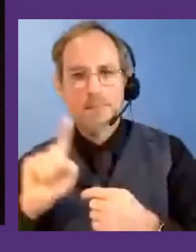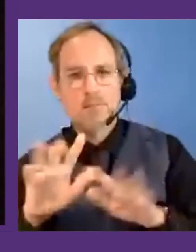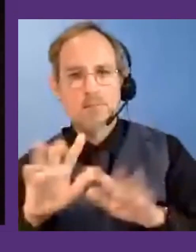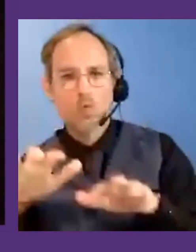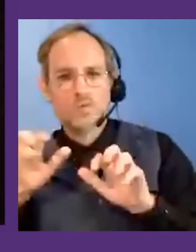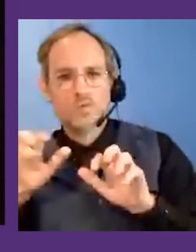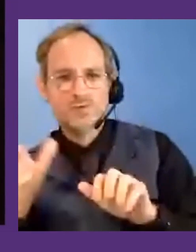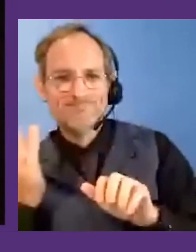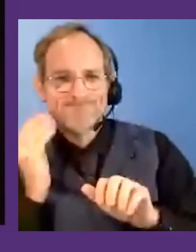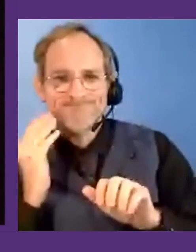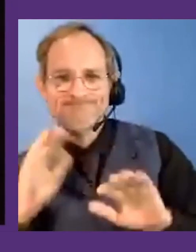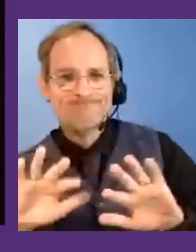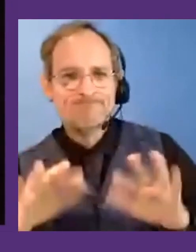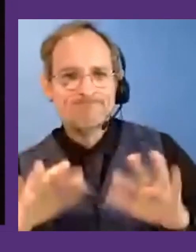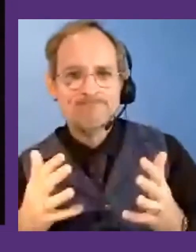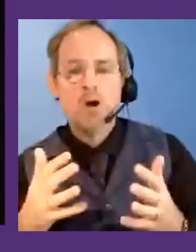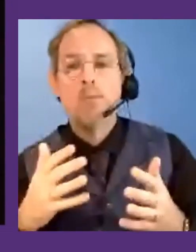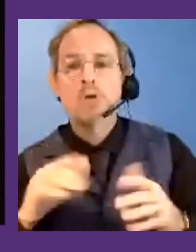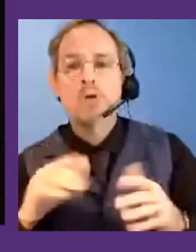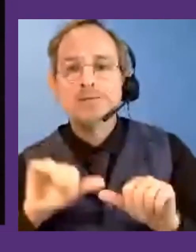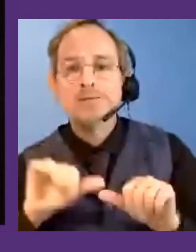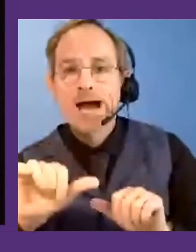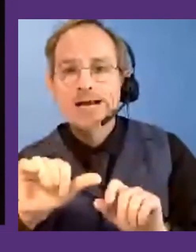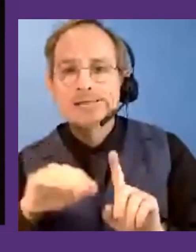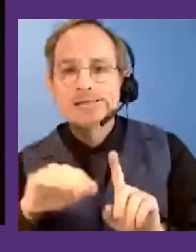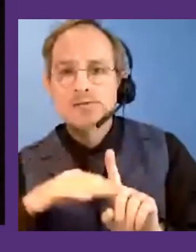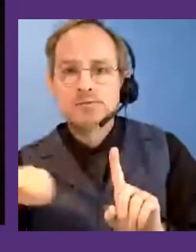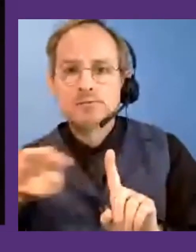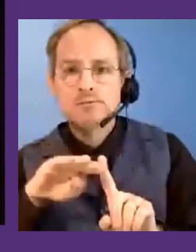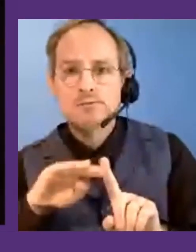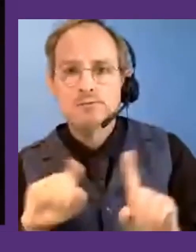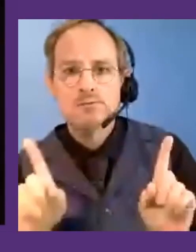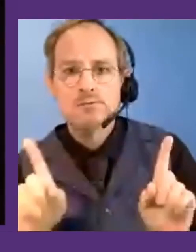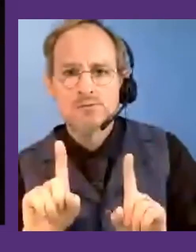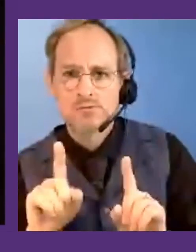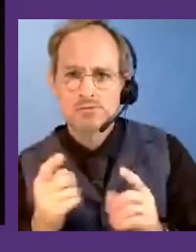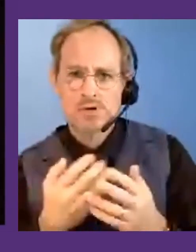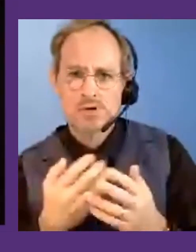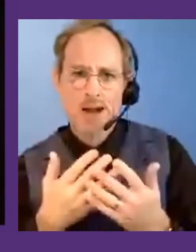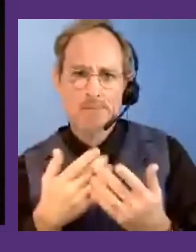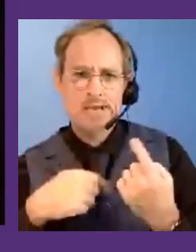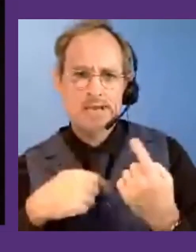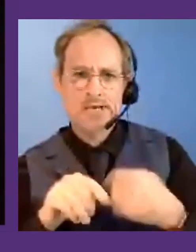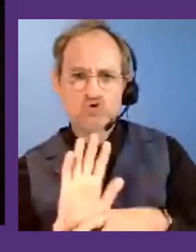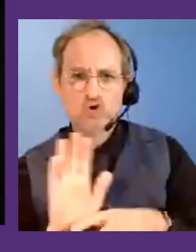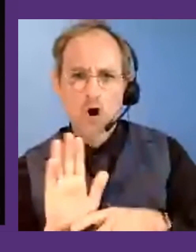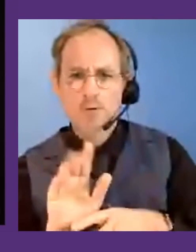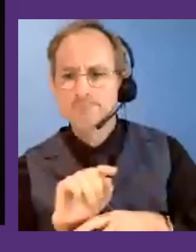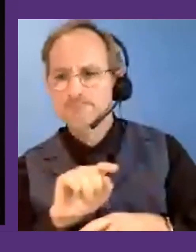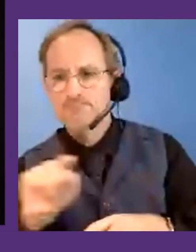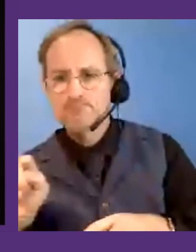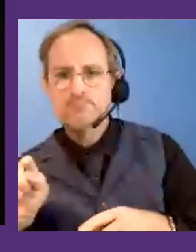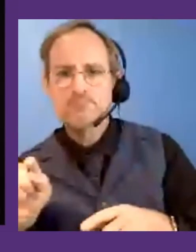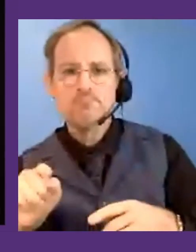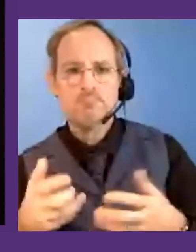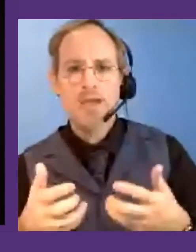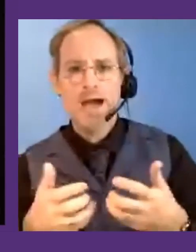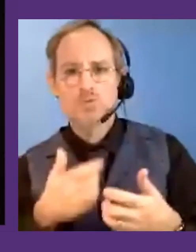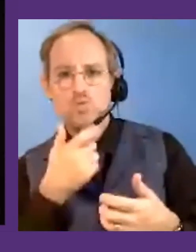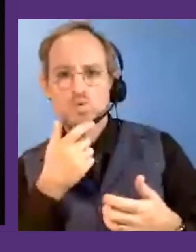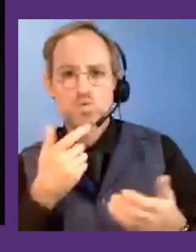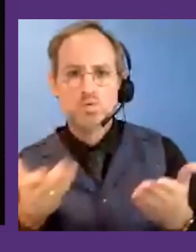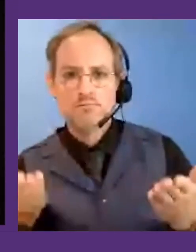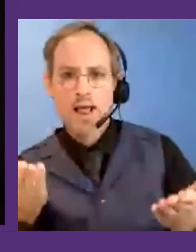what's the next step? Well, how many of the shows, how do you balance that? What do you add to